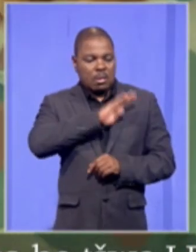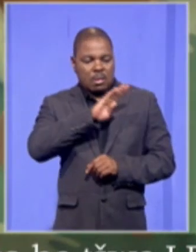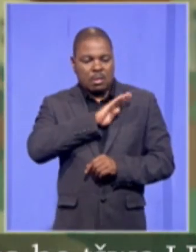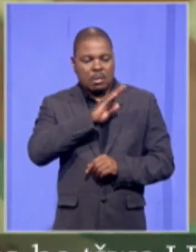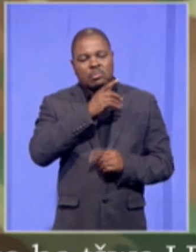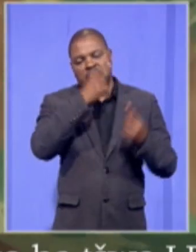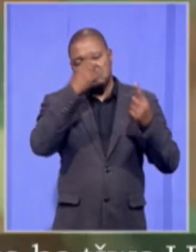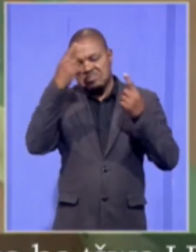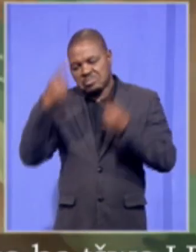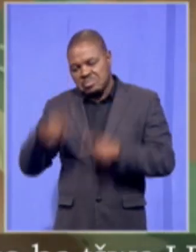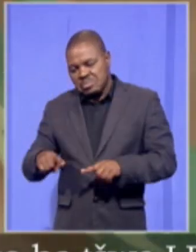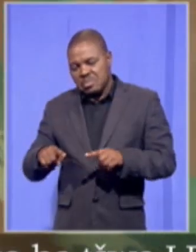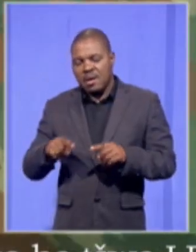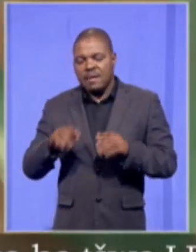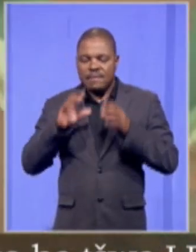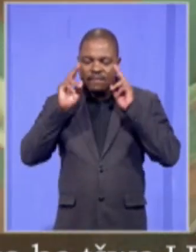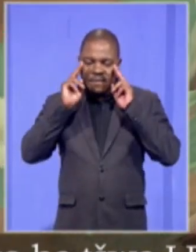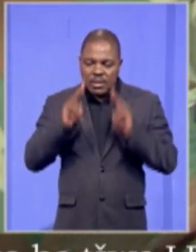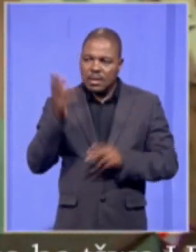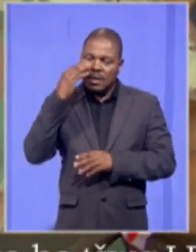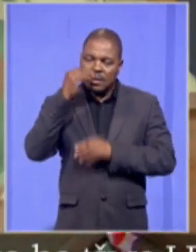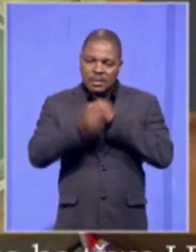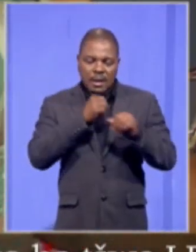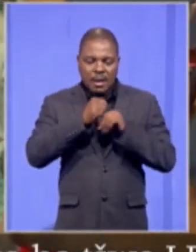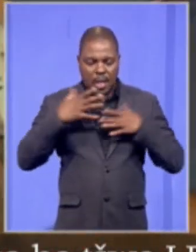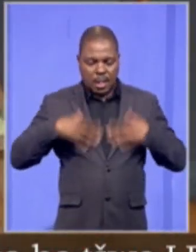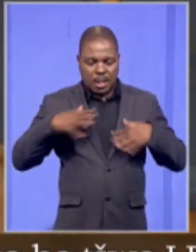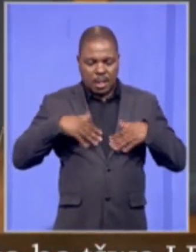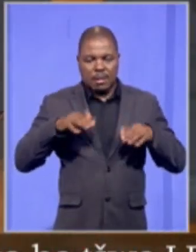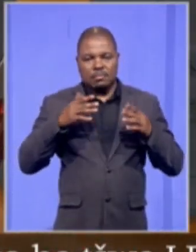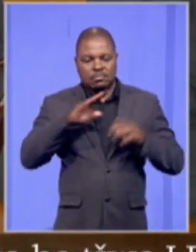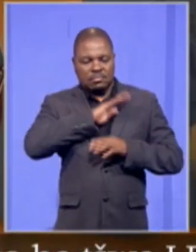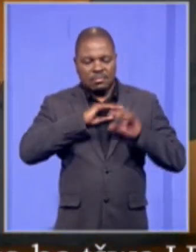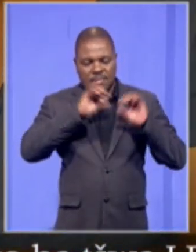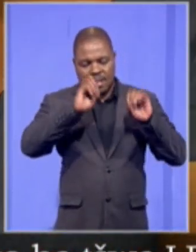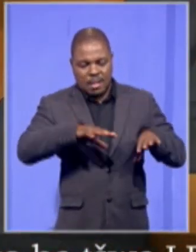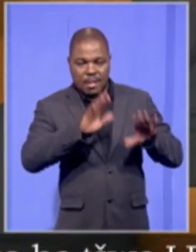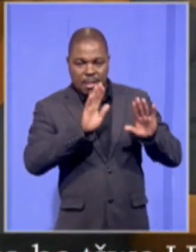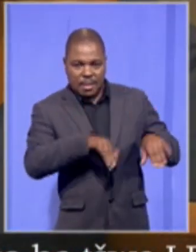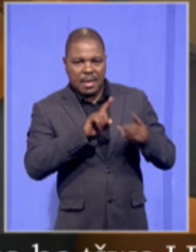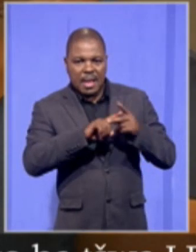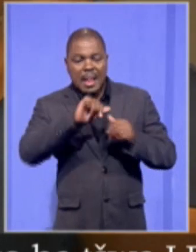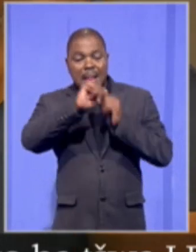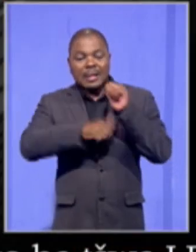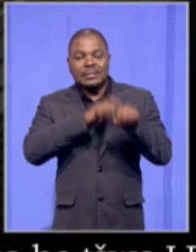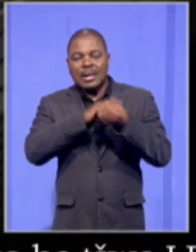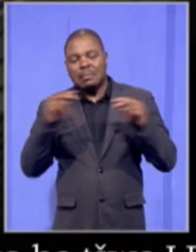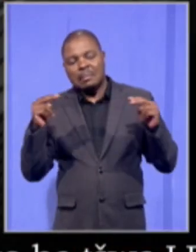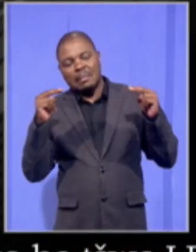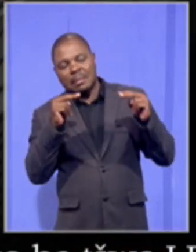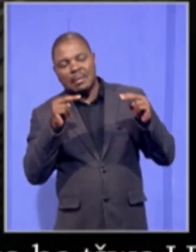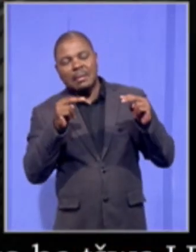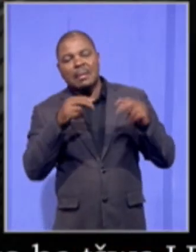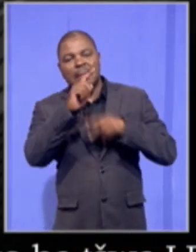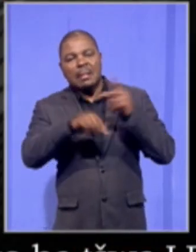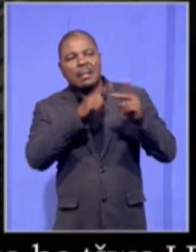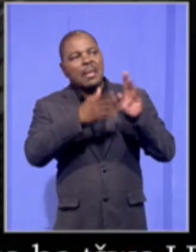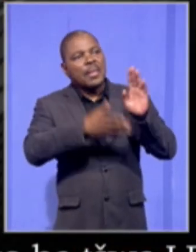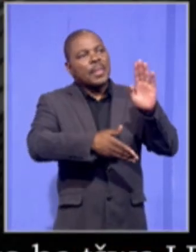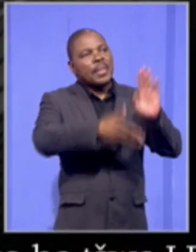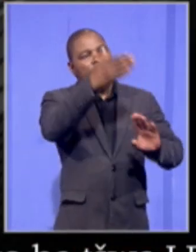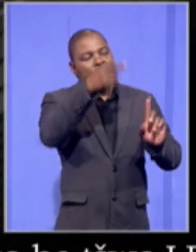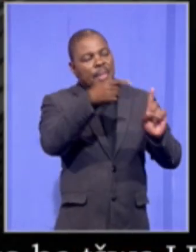a etetse motse wa gagwe ngwaga o fetileng. E nnile la bofelo a bona monna wa gagwe Malesa pele a romela kwa nageng